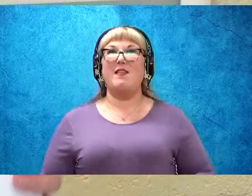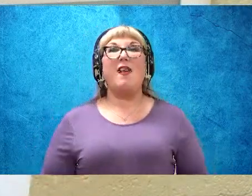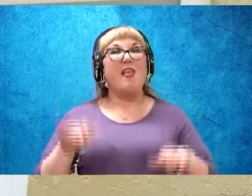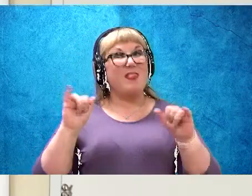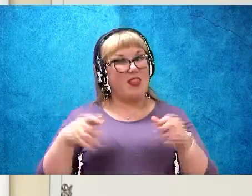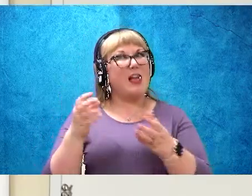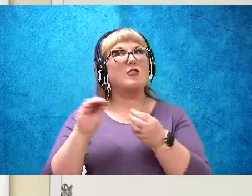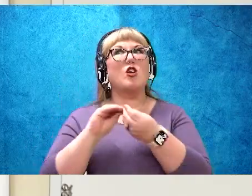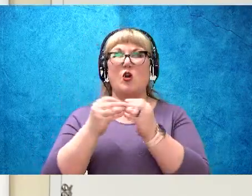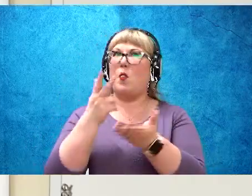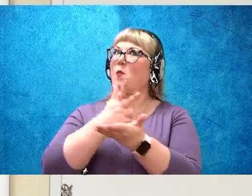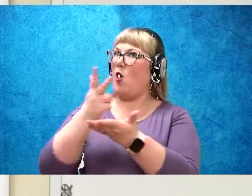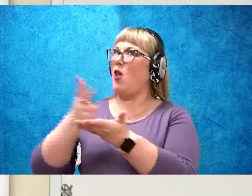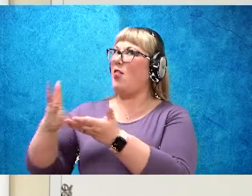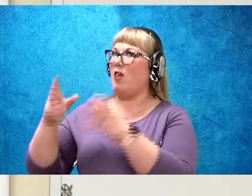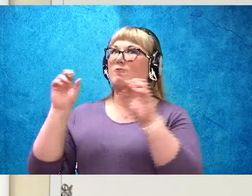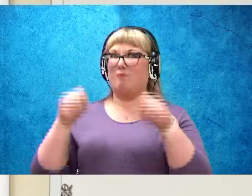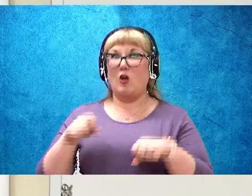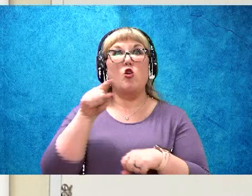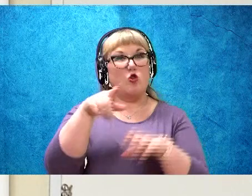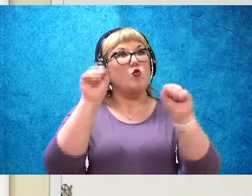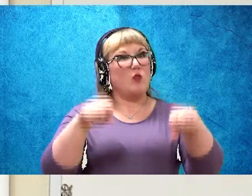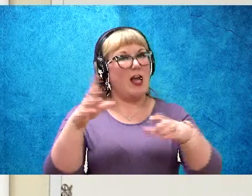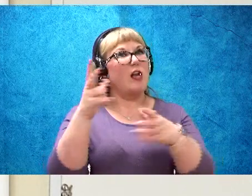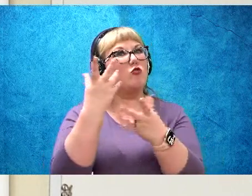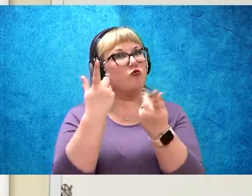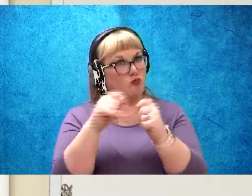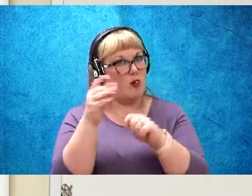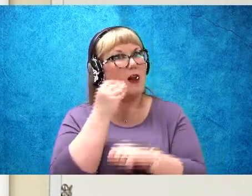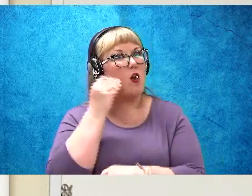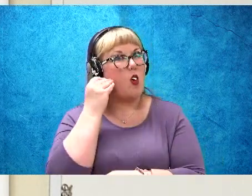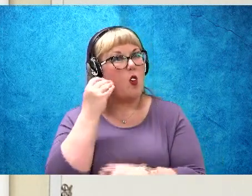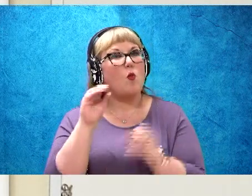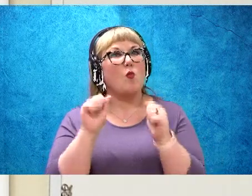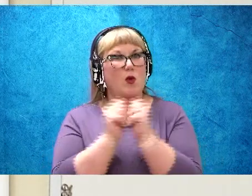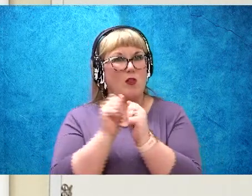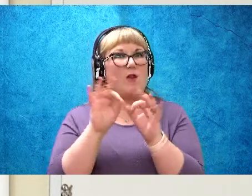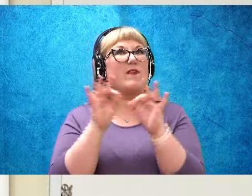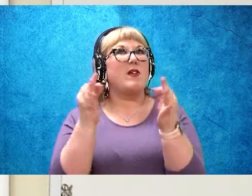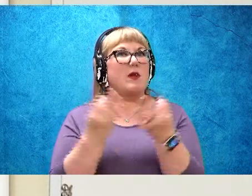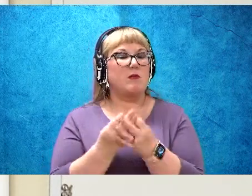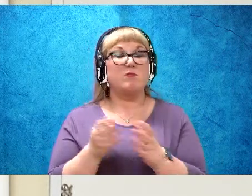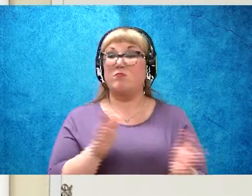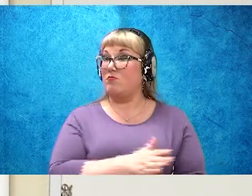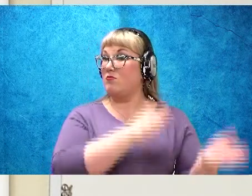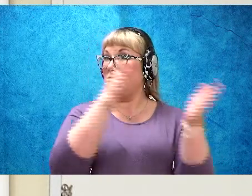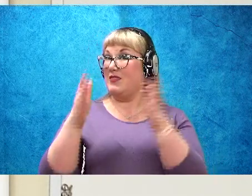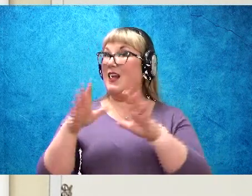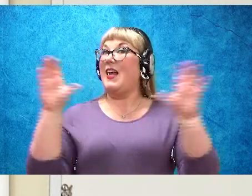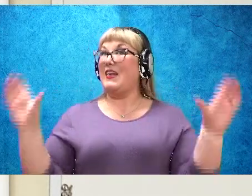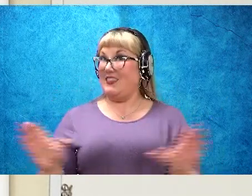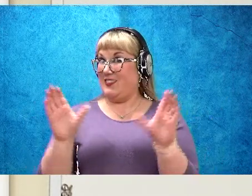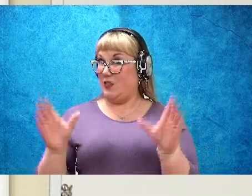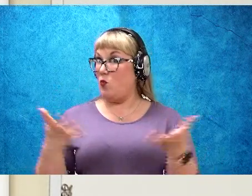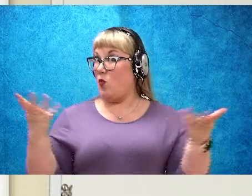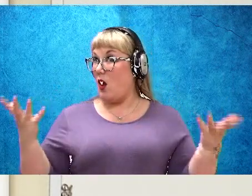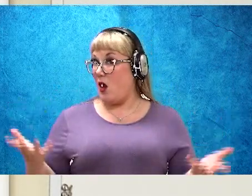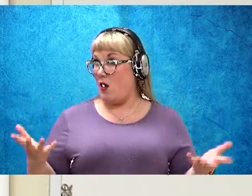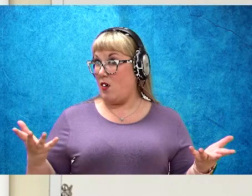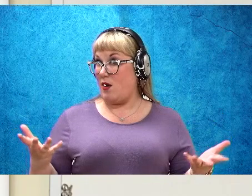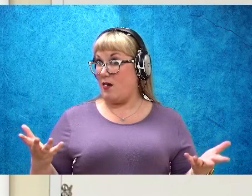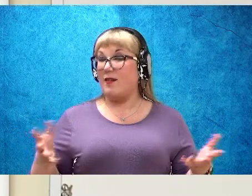lot, a great activity that you can try at home with your family. Our next activity we're going to work on